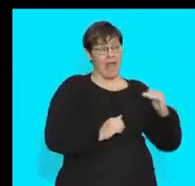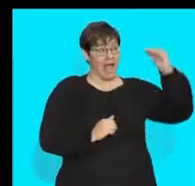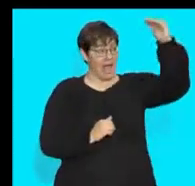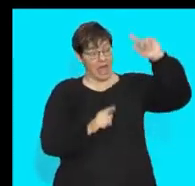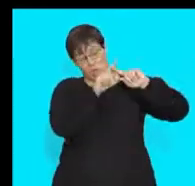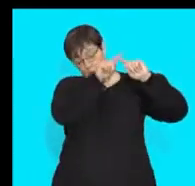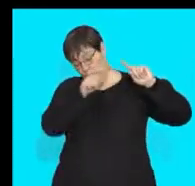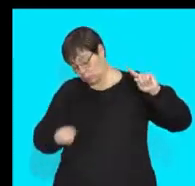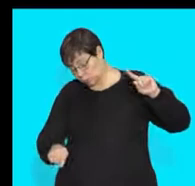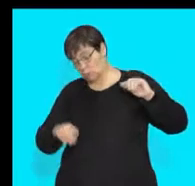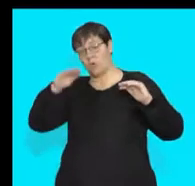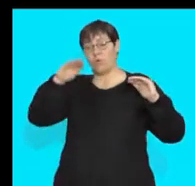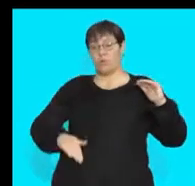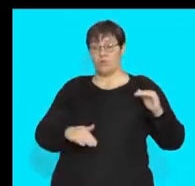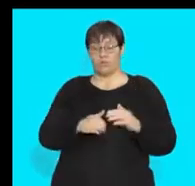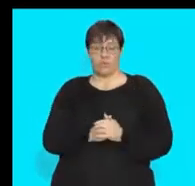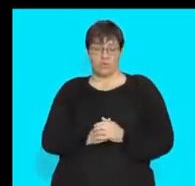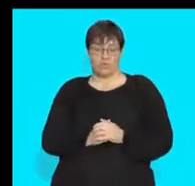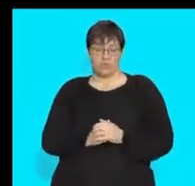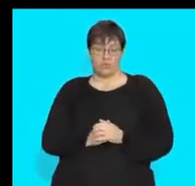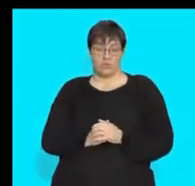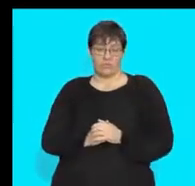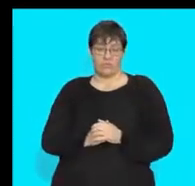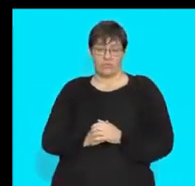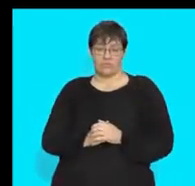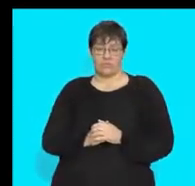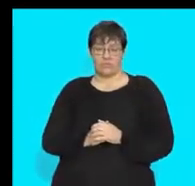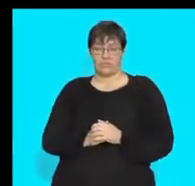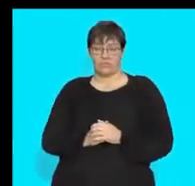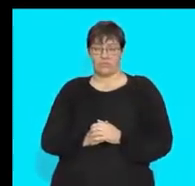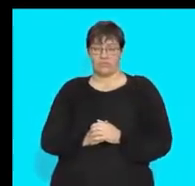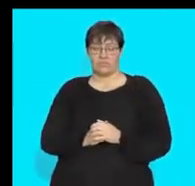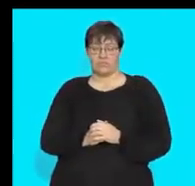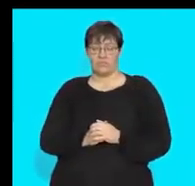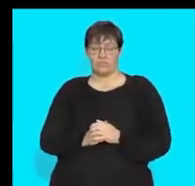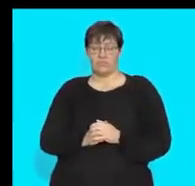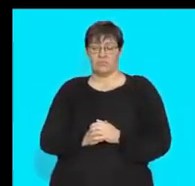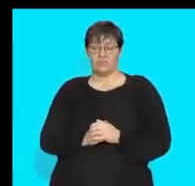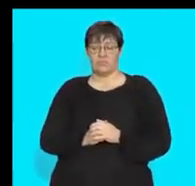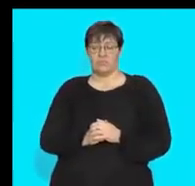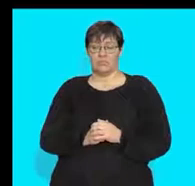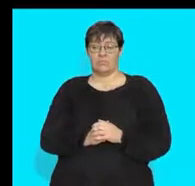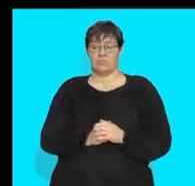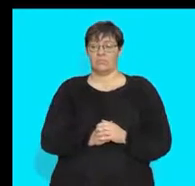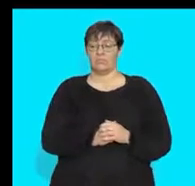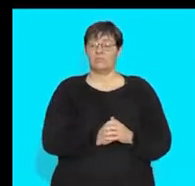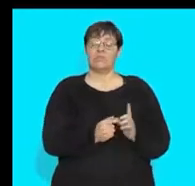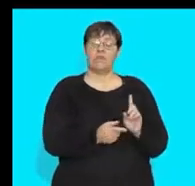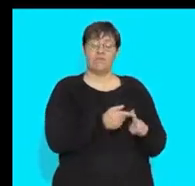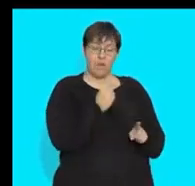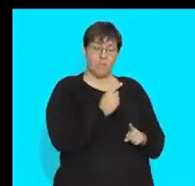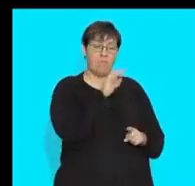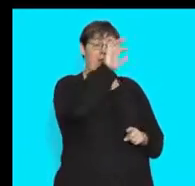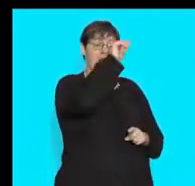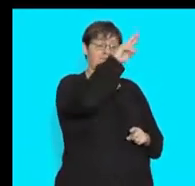Oxygen moves, there we go, oxygen moves from a high concentration to a low concentration. So it moves